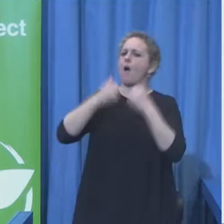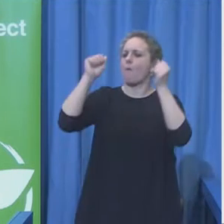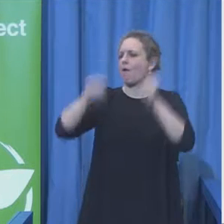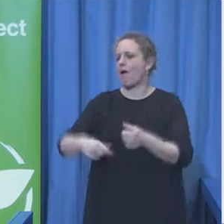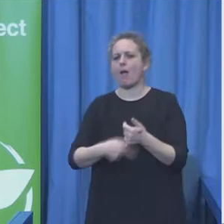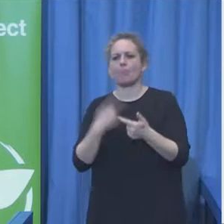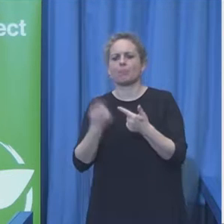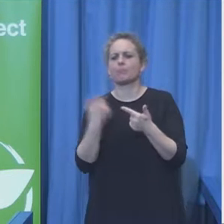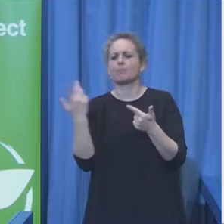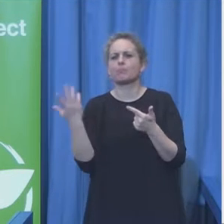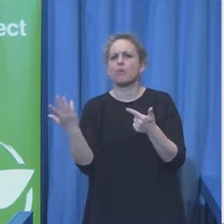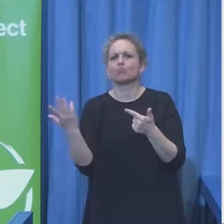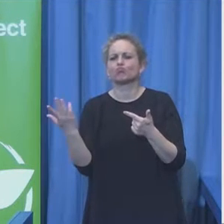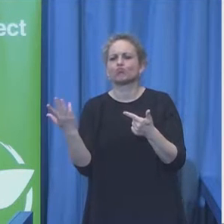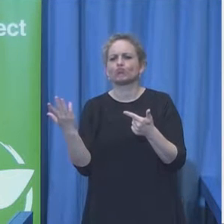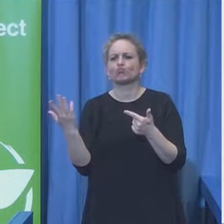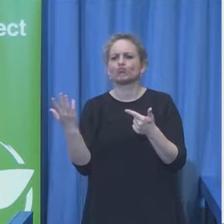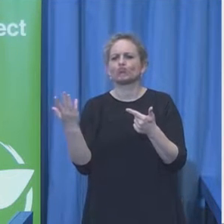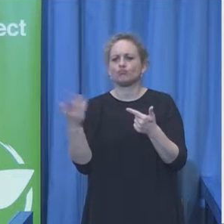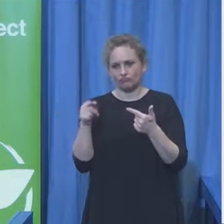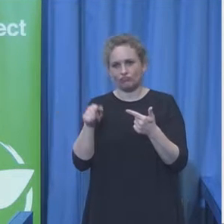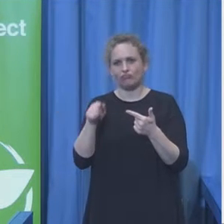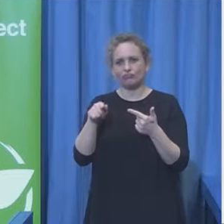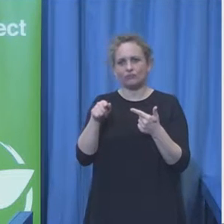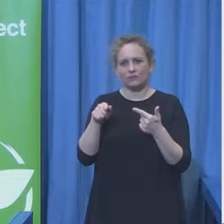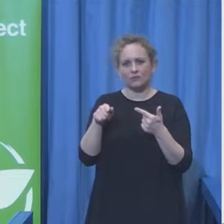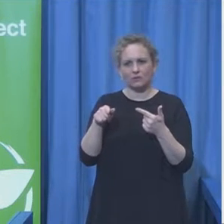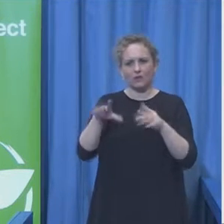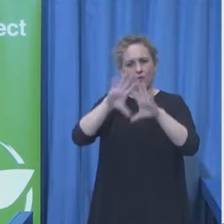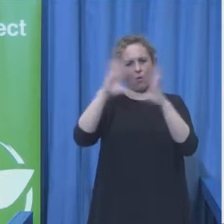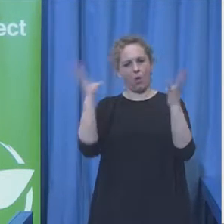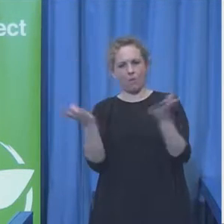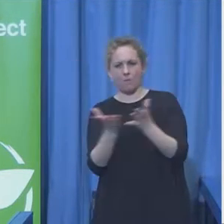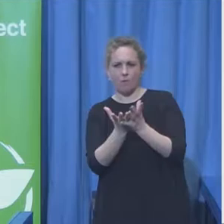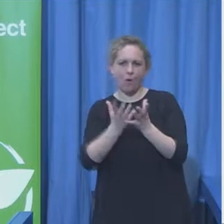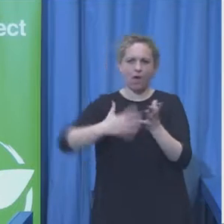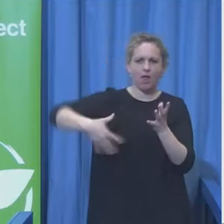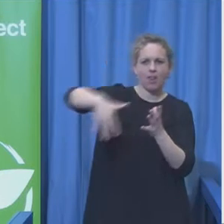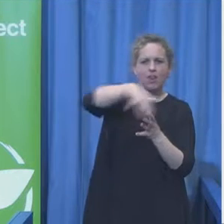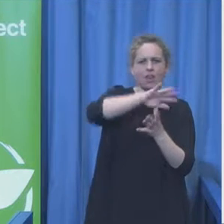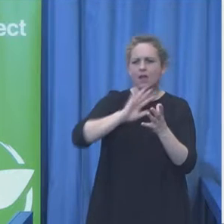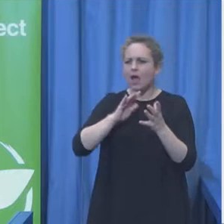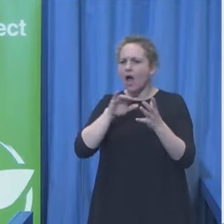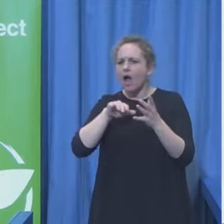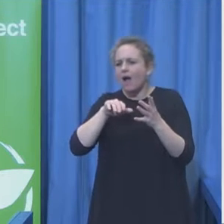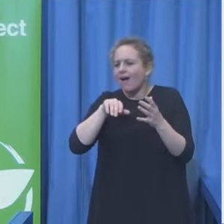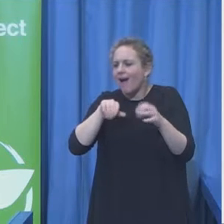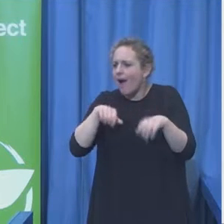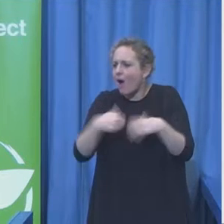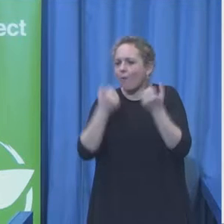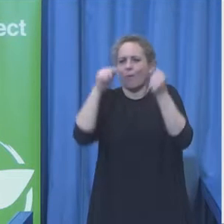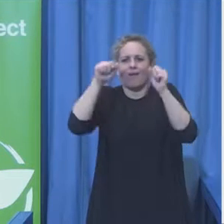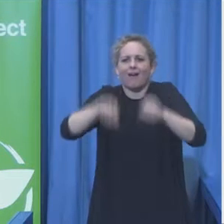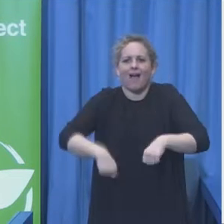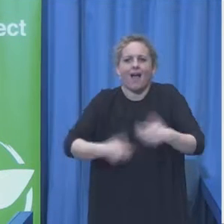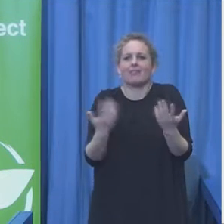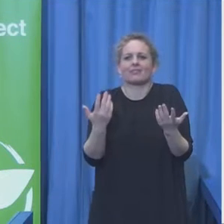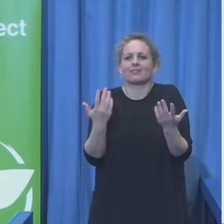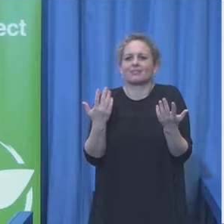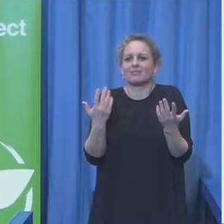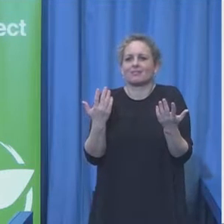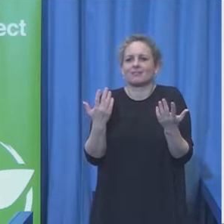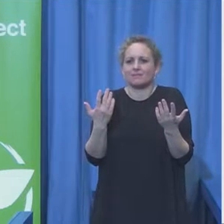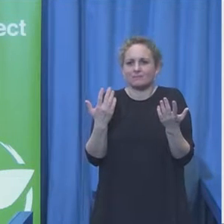provide global forums to fora to facilitate the operationalization of the SDGs, such as,